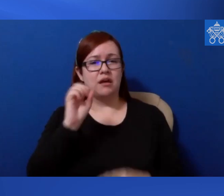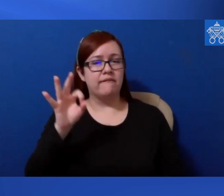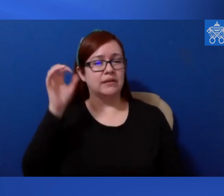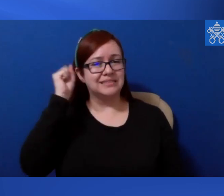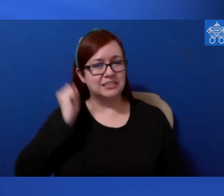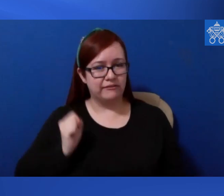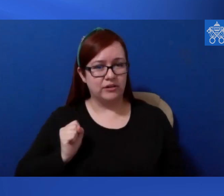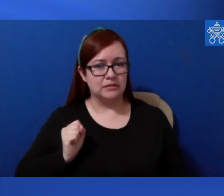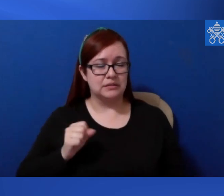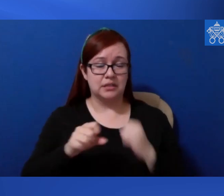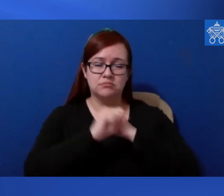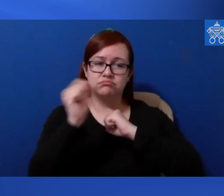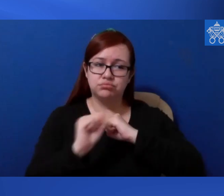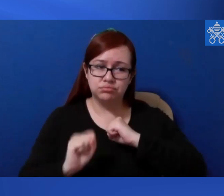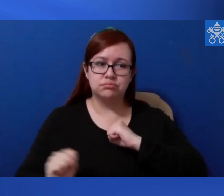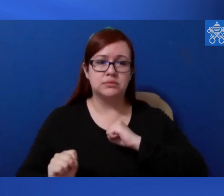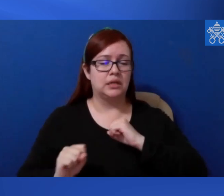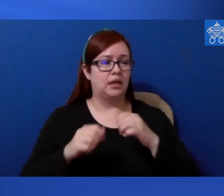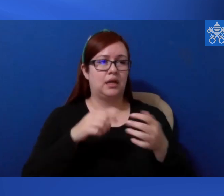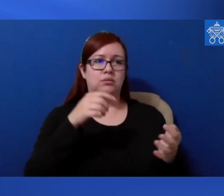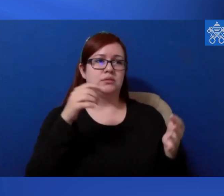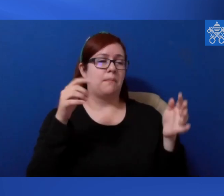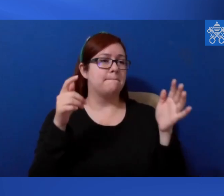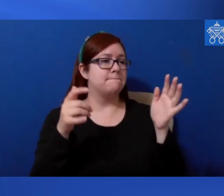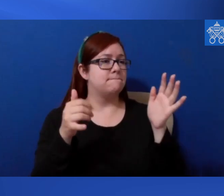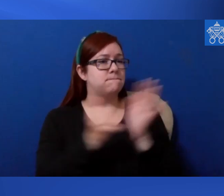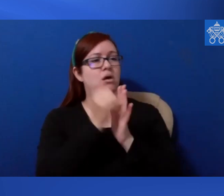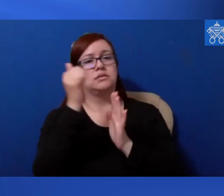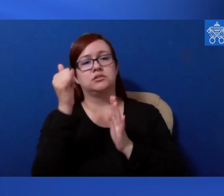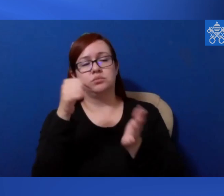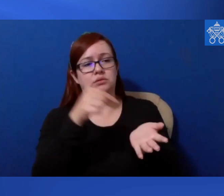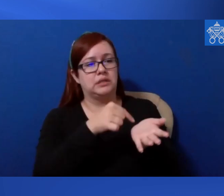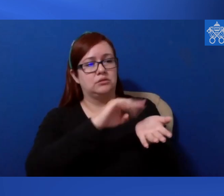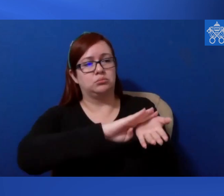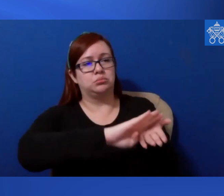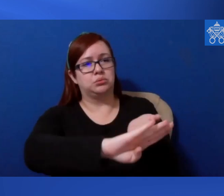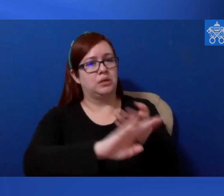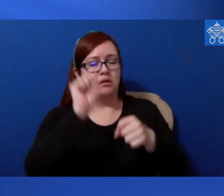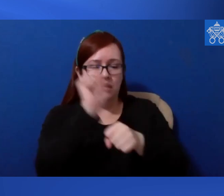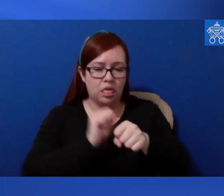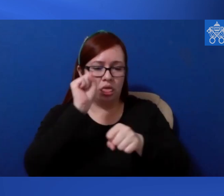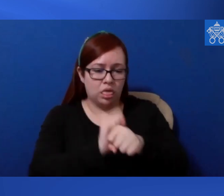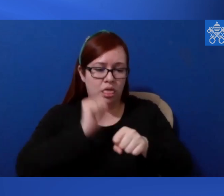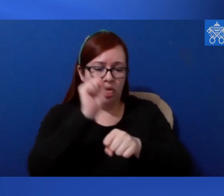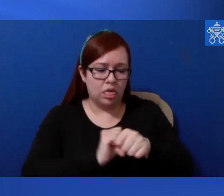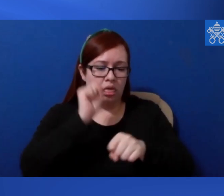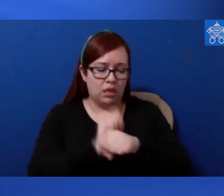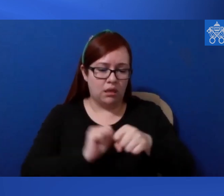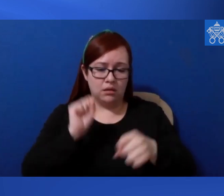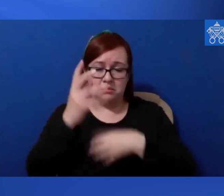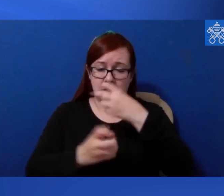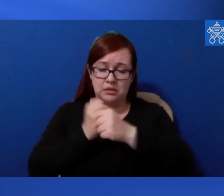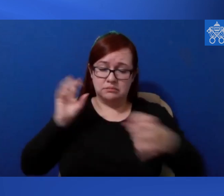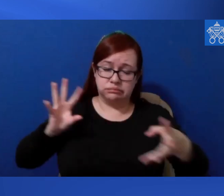exaggerated. It was an impossible debt to settle, even by working a lifetime. Yet this